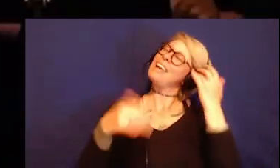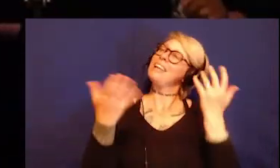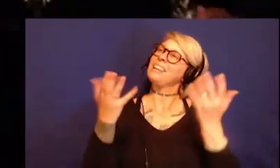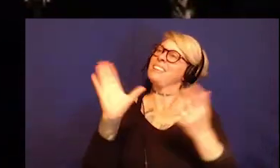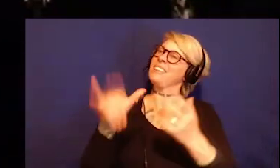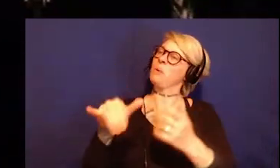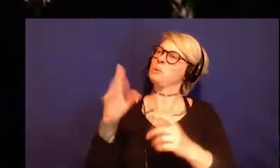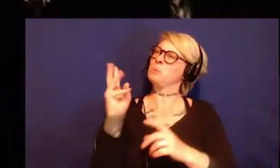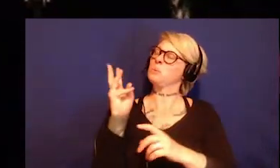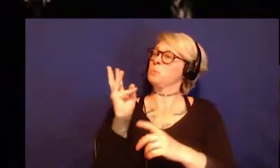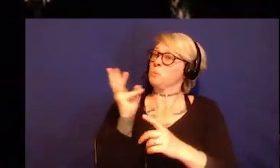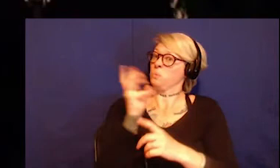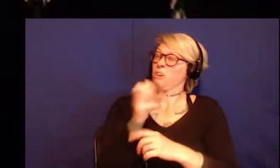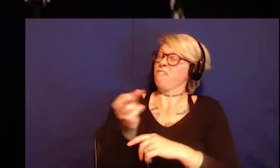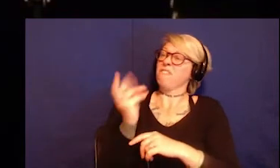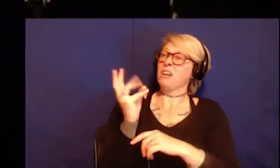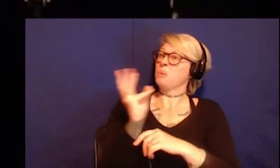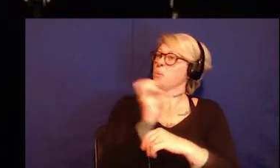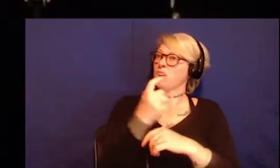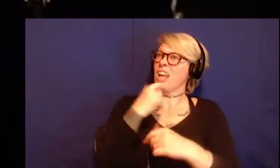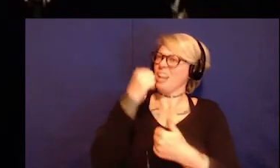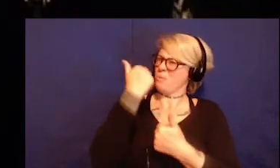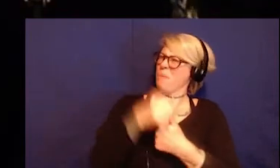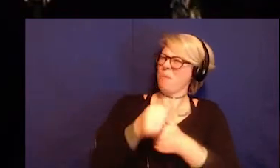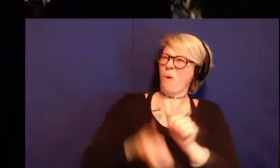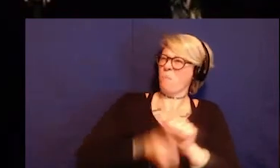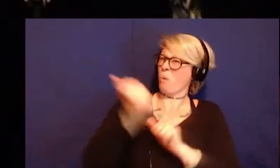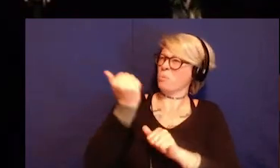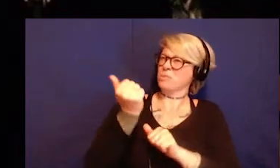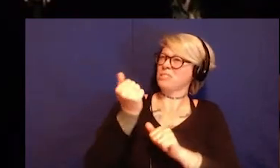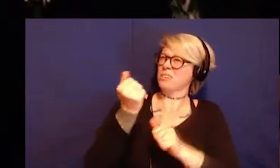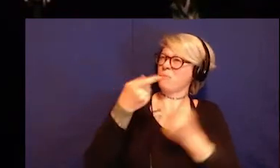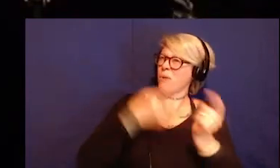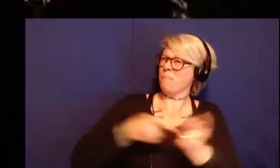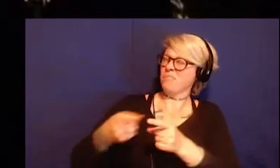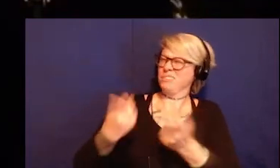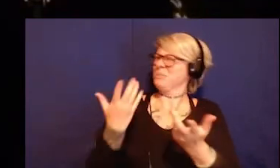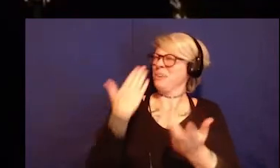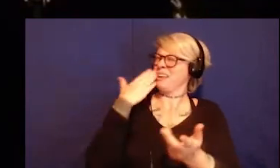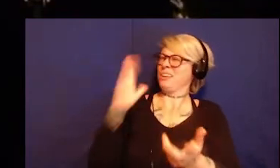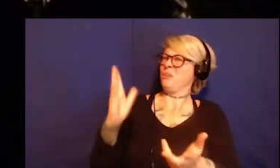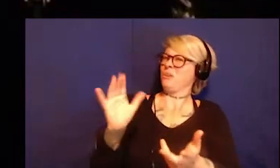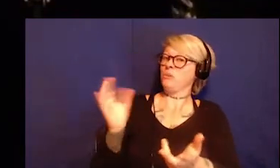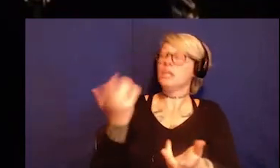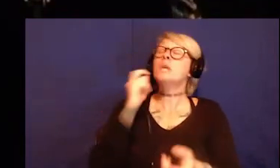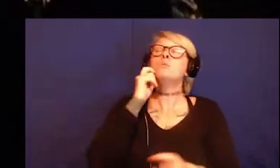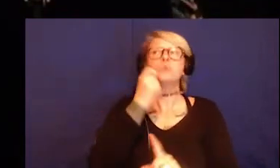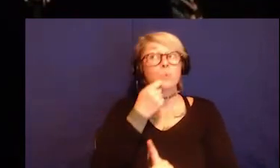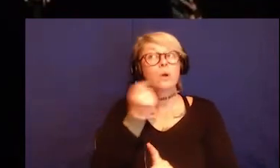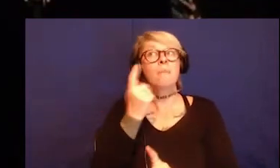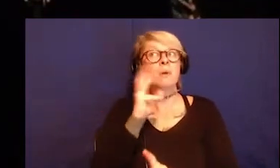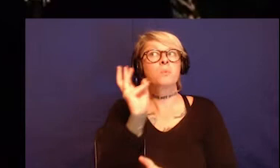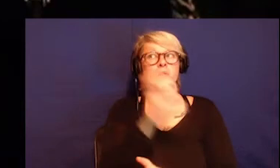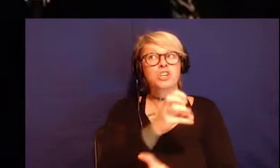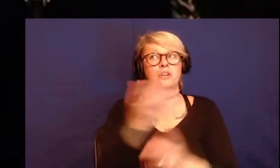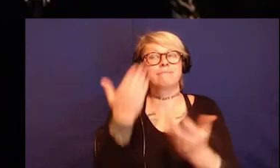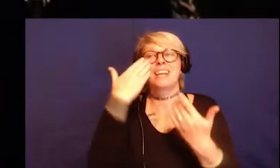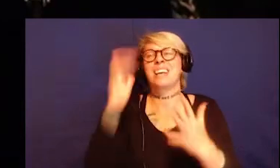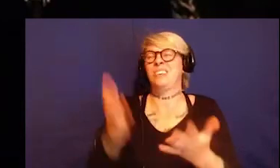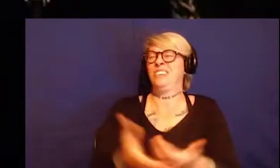was so fucking weird, and I'm able to remember most of it. So, I don't know. Like, it was cool, but weird. I don't